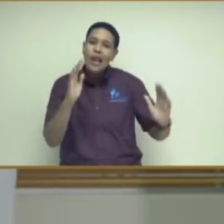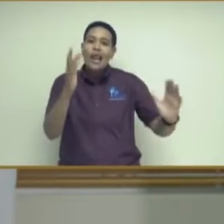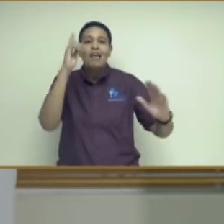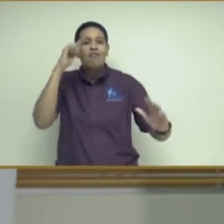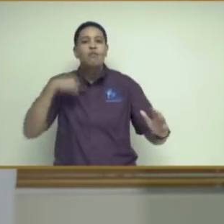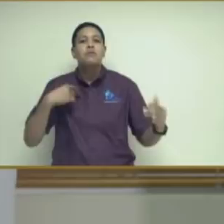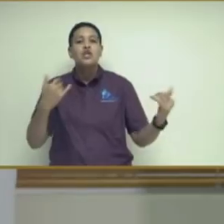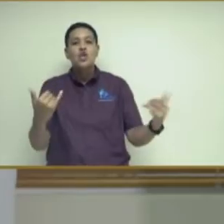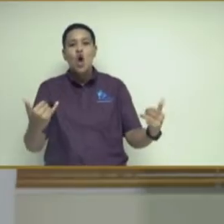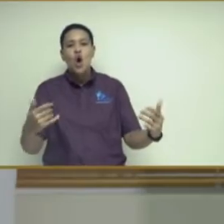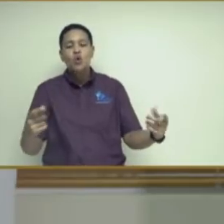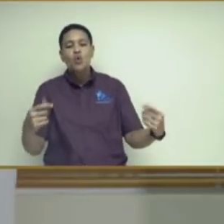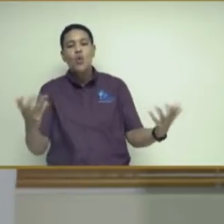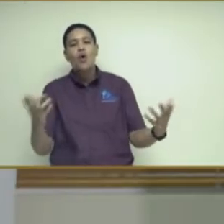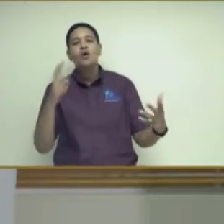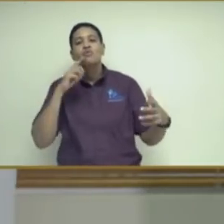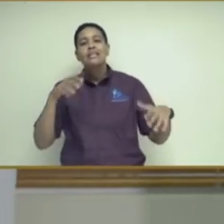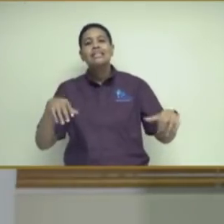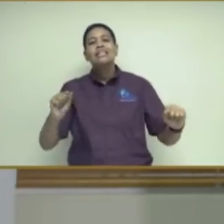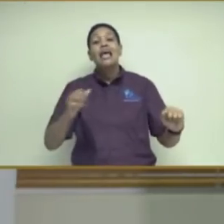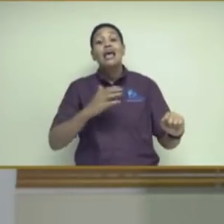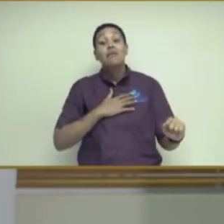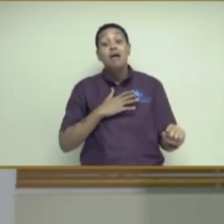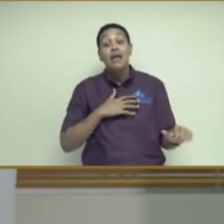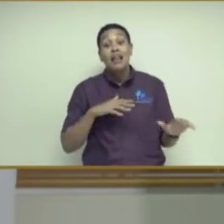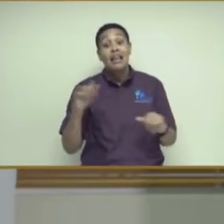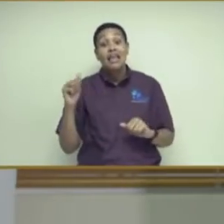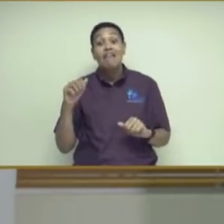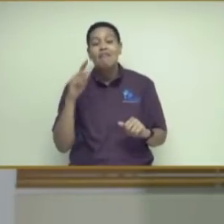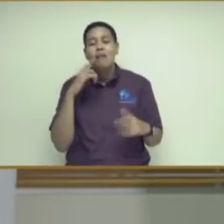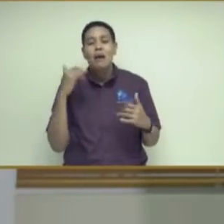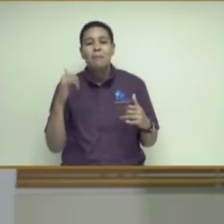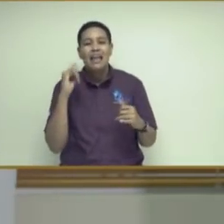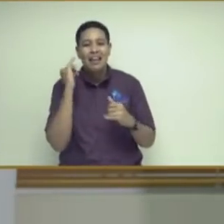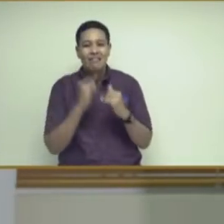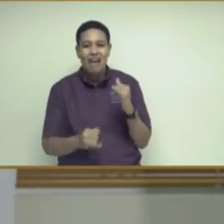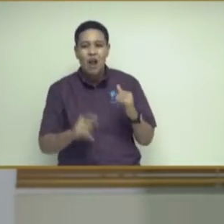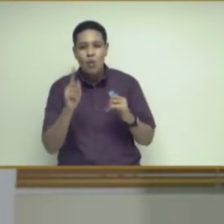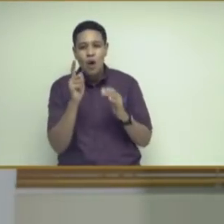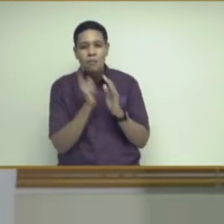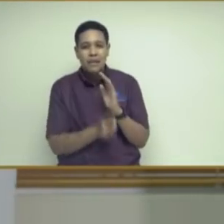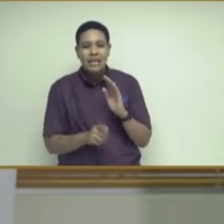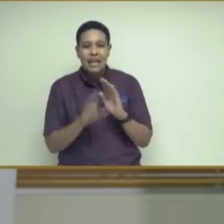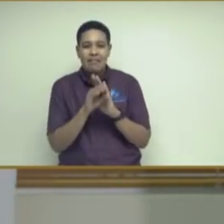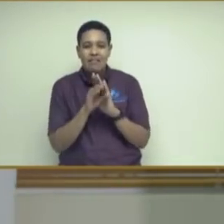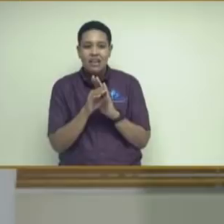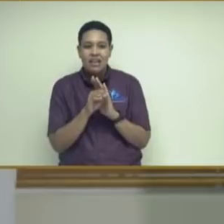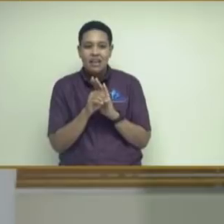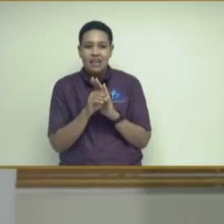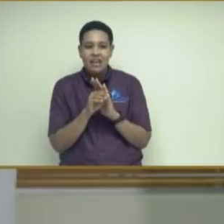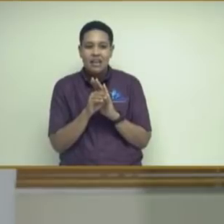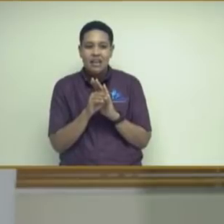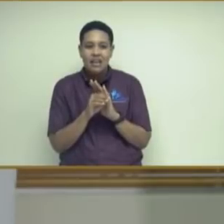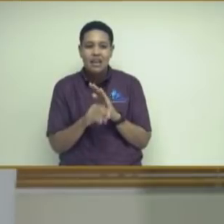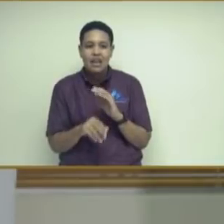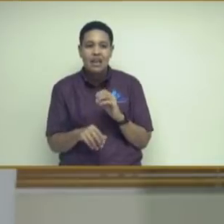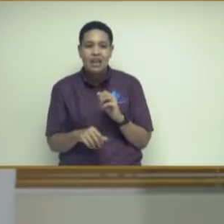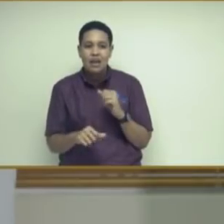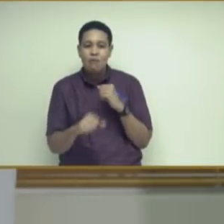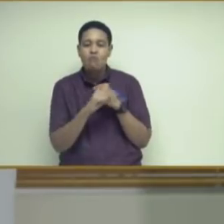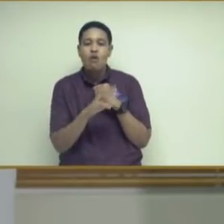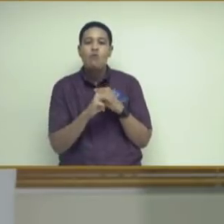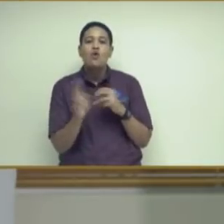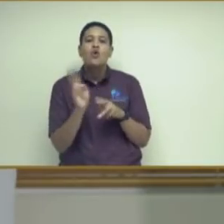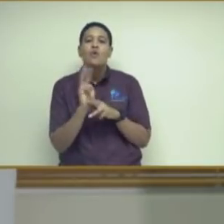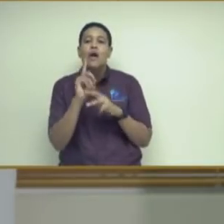me now to take my leave by playing a final little 1-minute video promoting the wearing